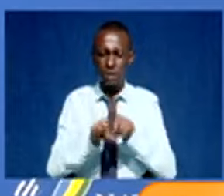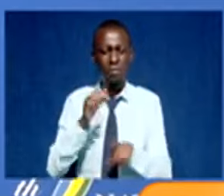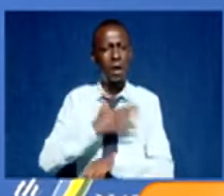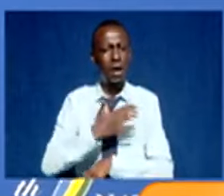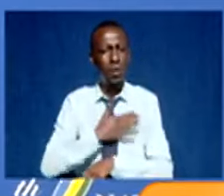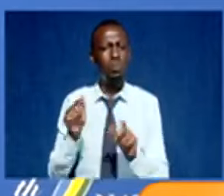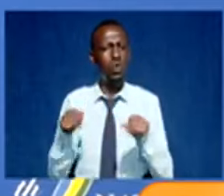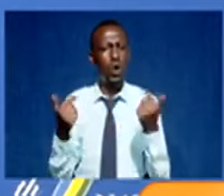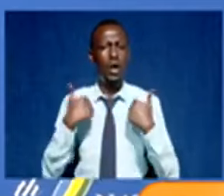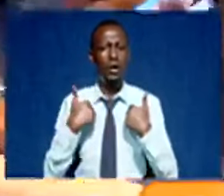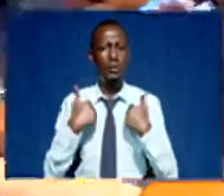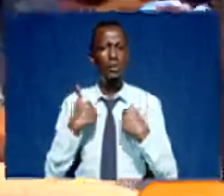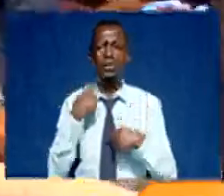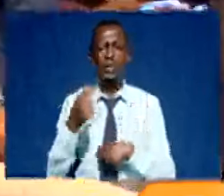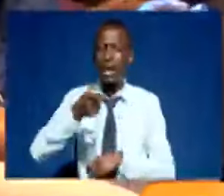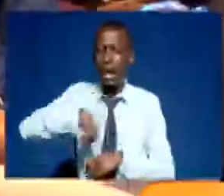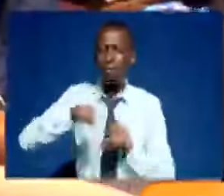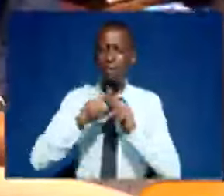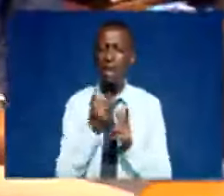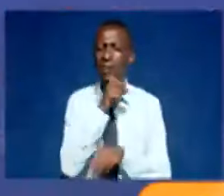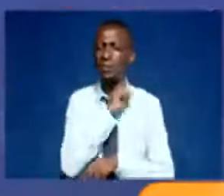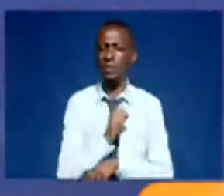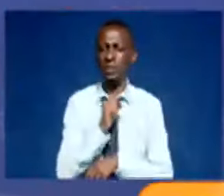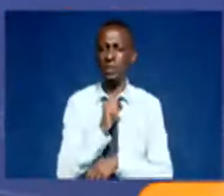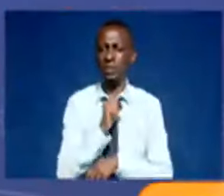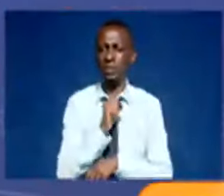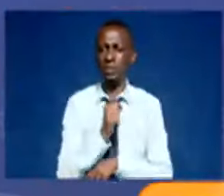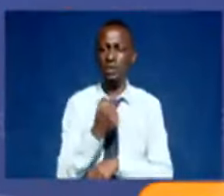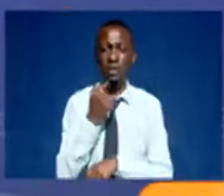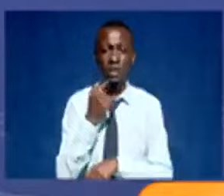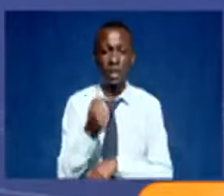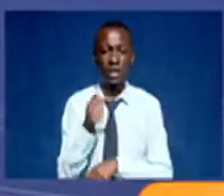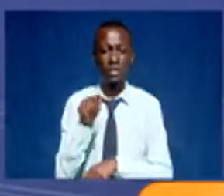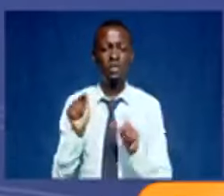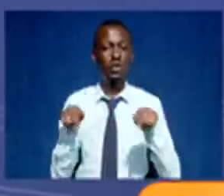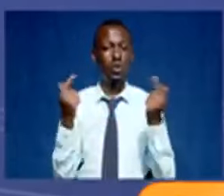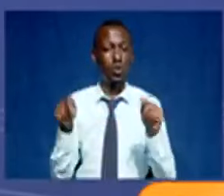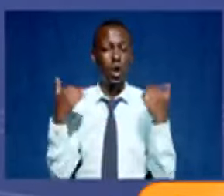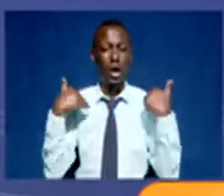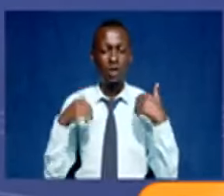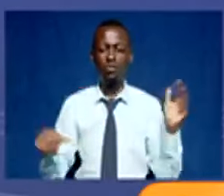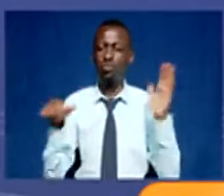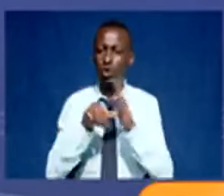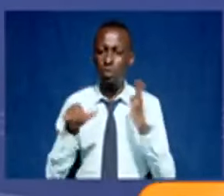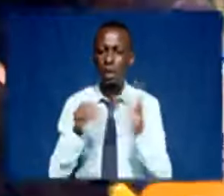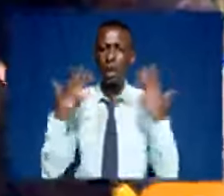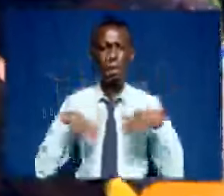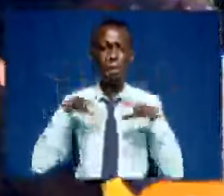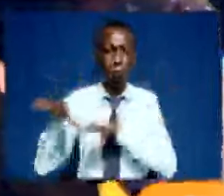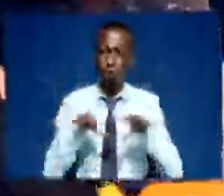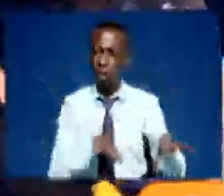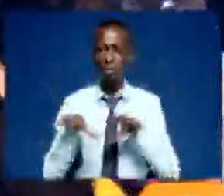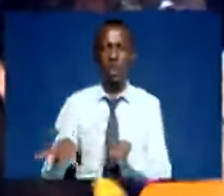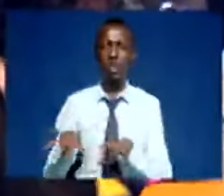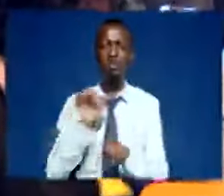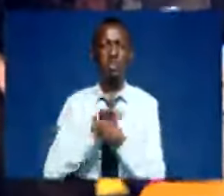We are the ones who started it. Rwanda's head of state warned that the escalating war is creating a humanitarian crisis, with